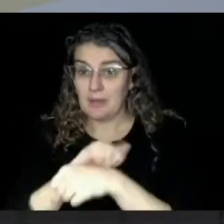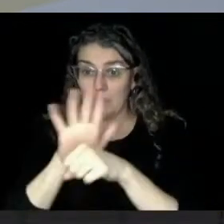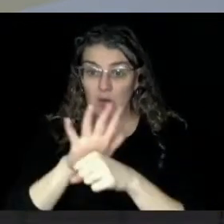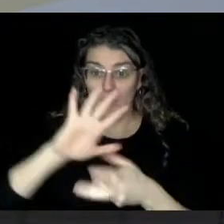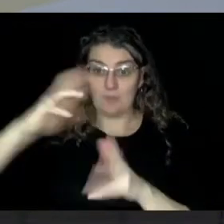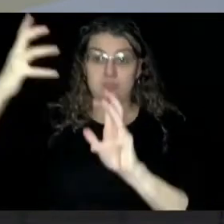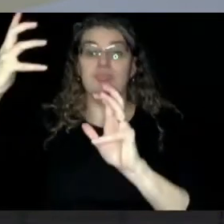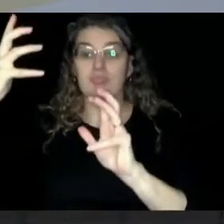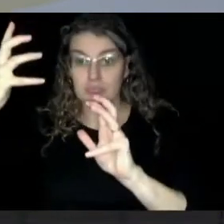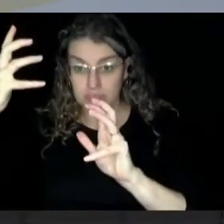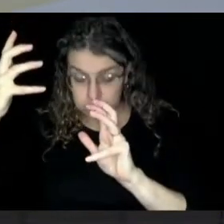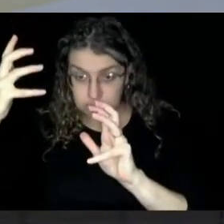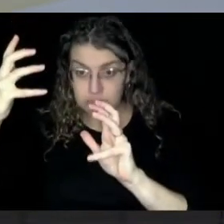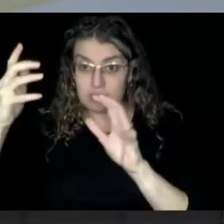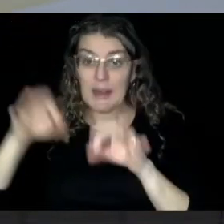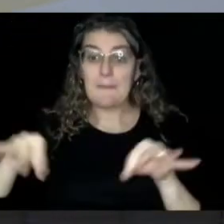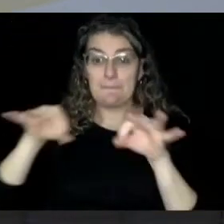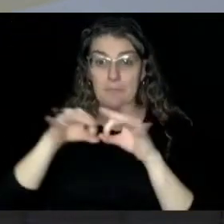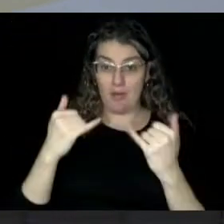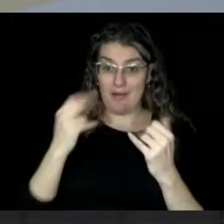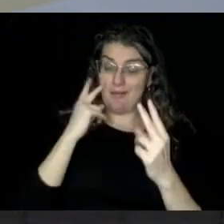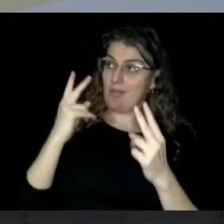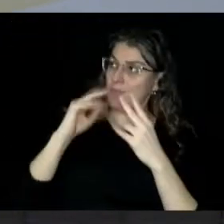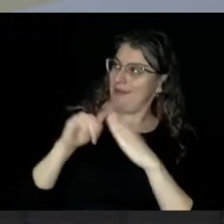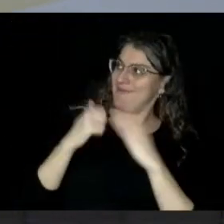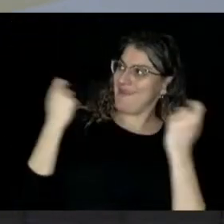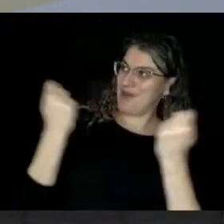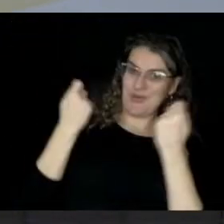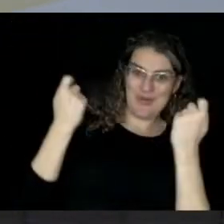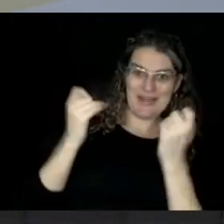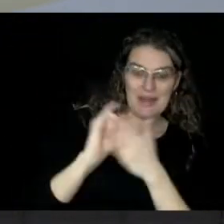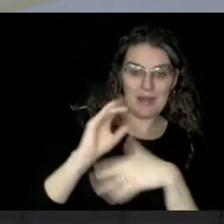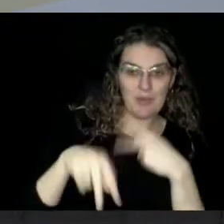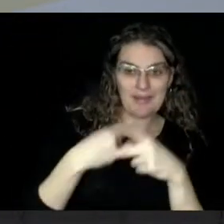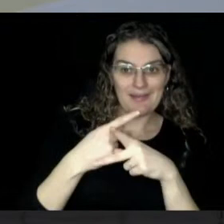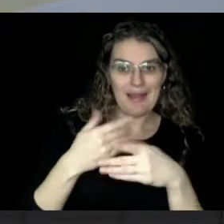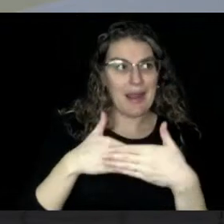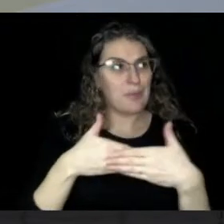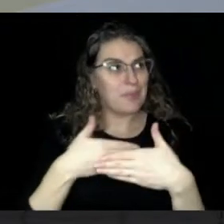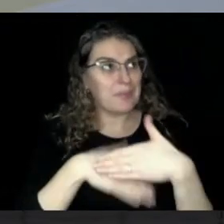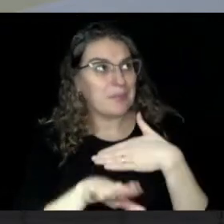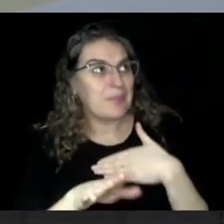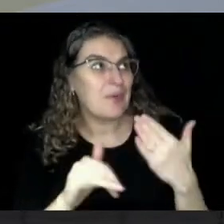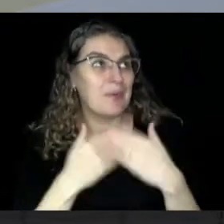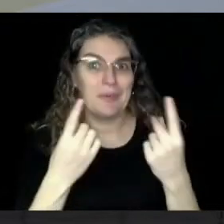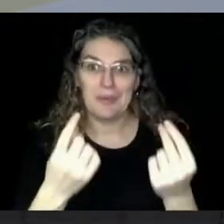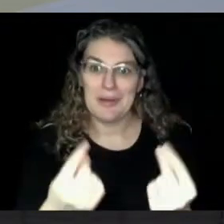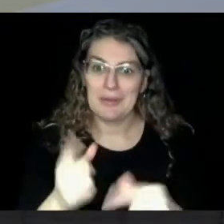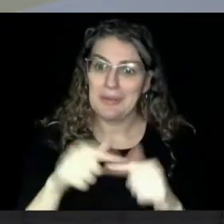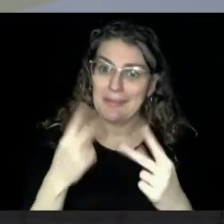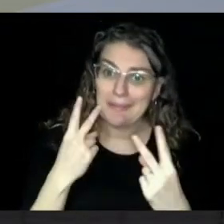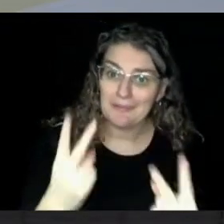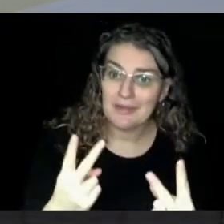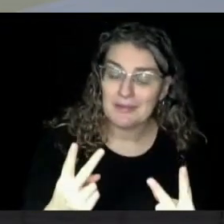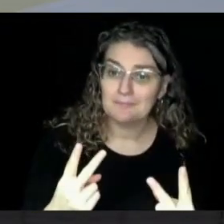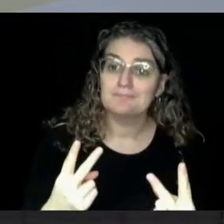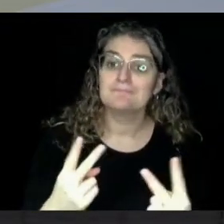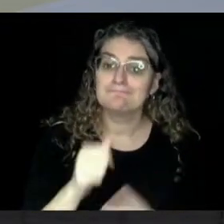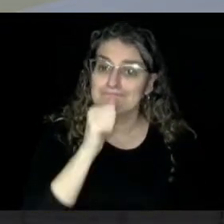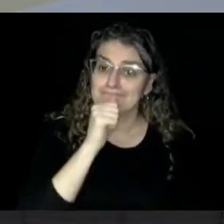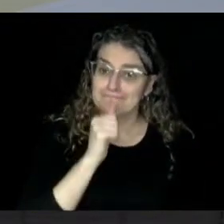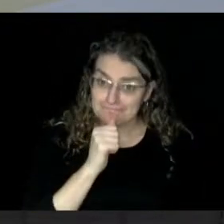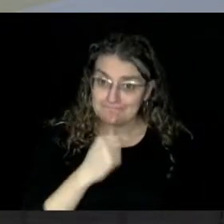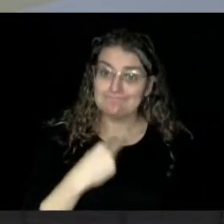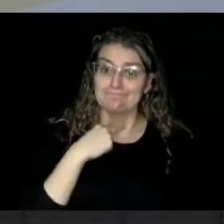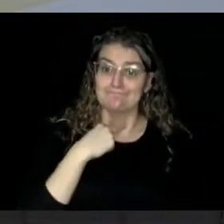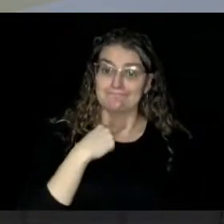changed the way we mark these milestones, we can be grateful that in PEI we've not had to deal with extended lockdowns. We can do most